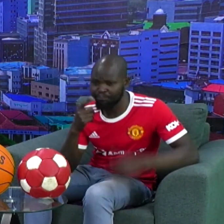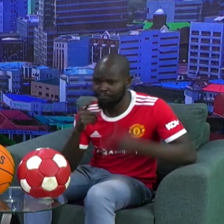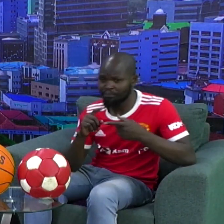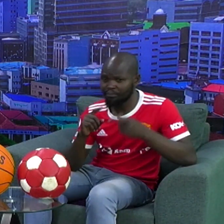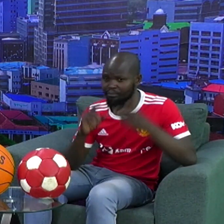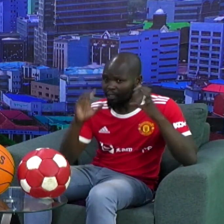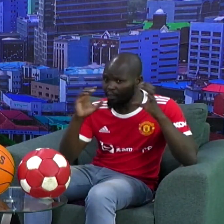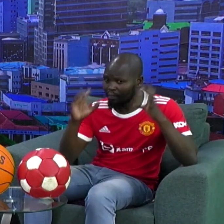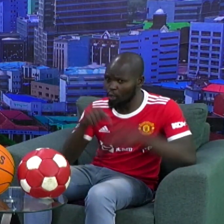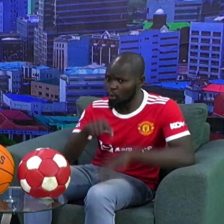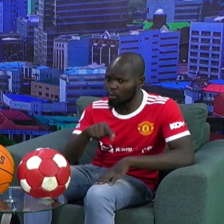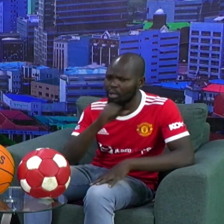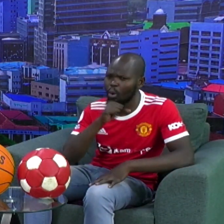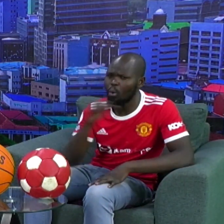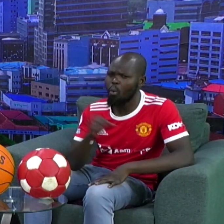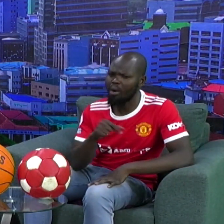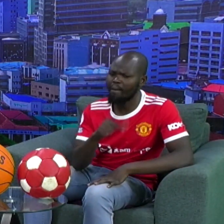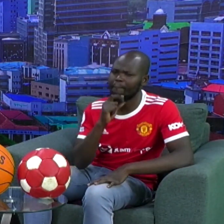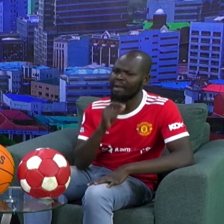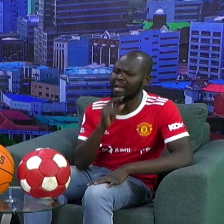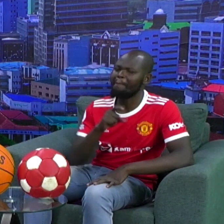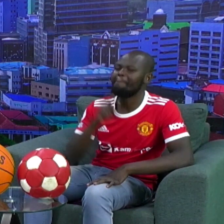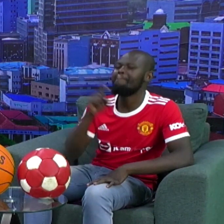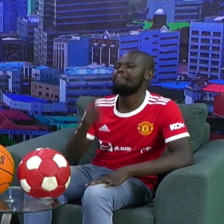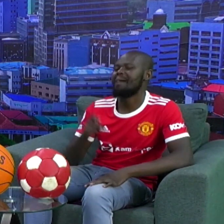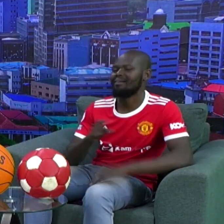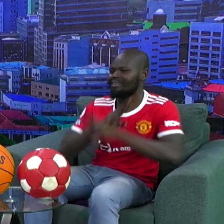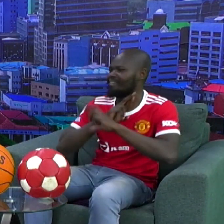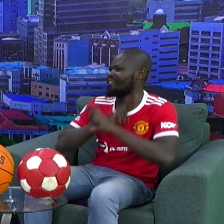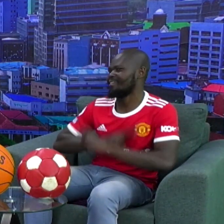letting the team down. The coach